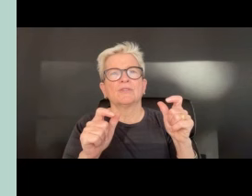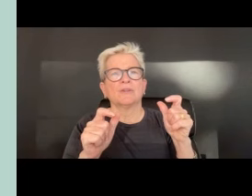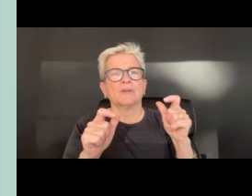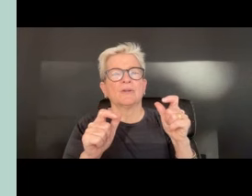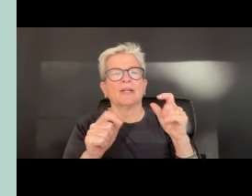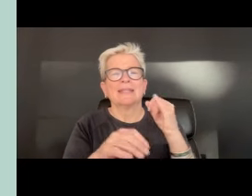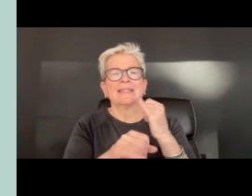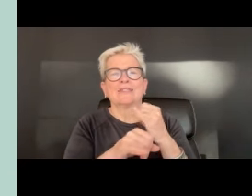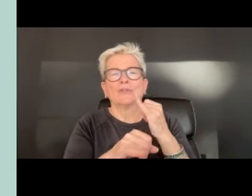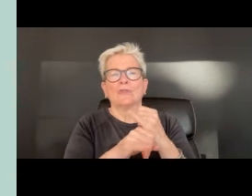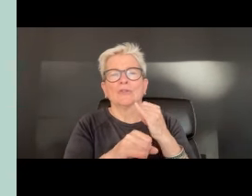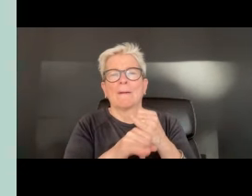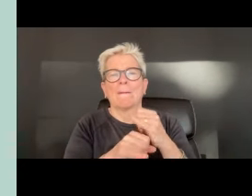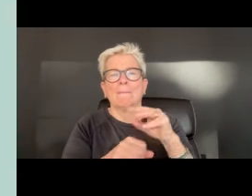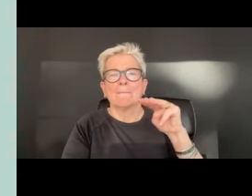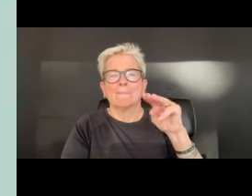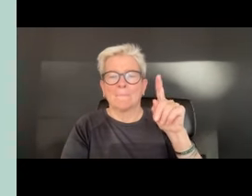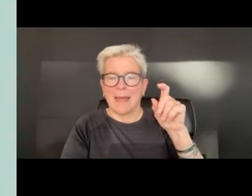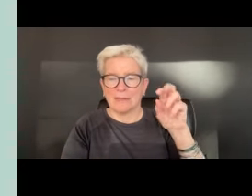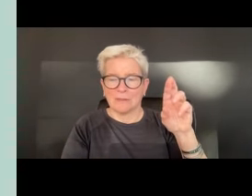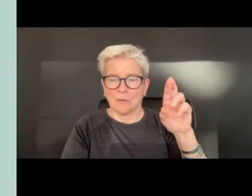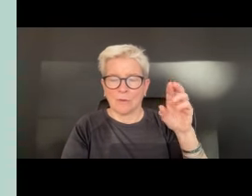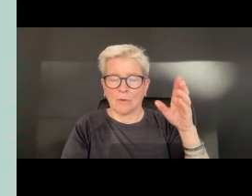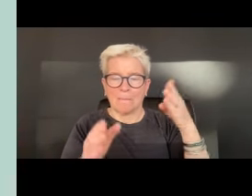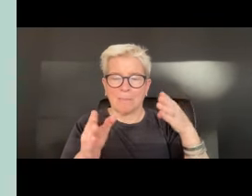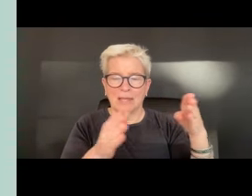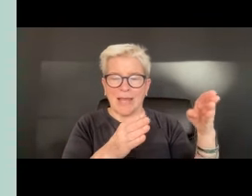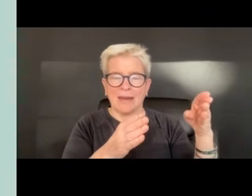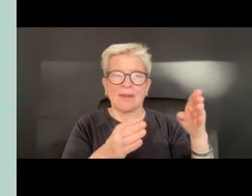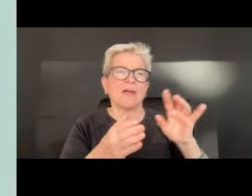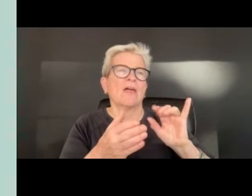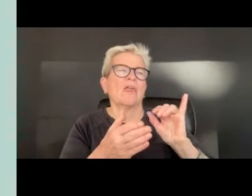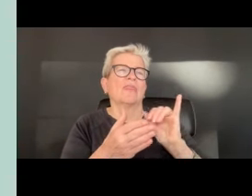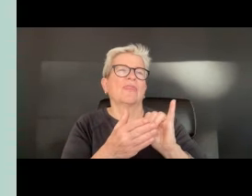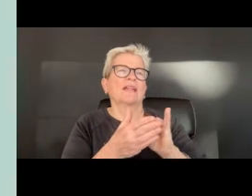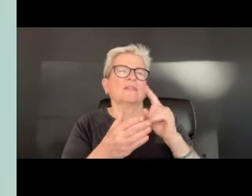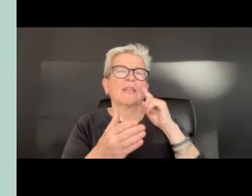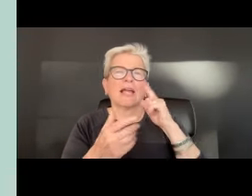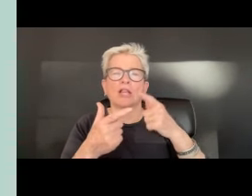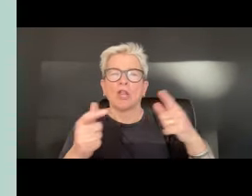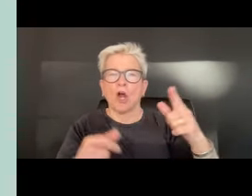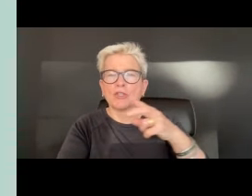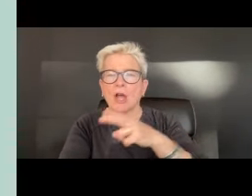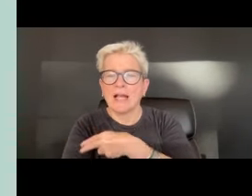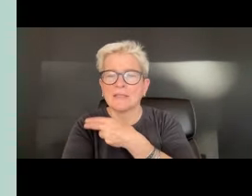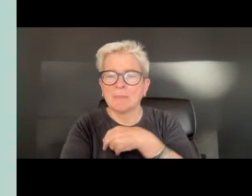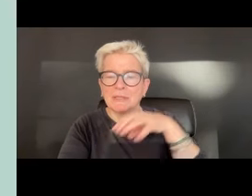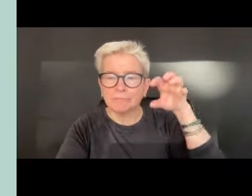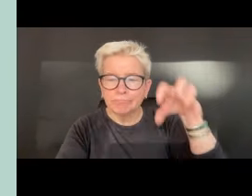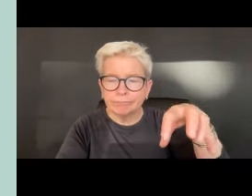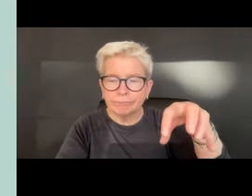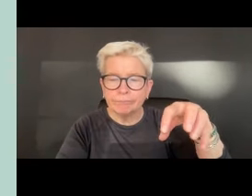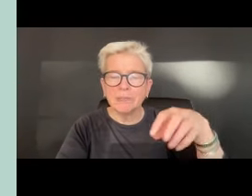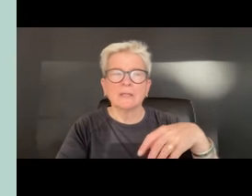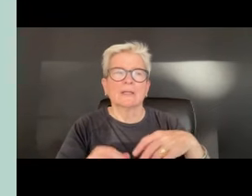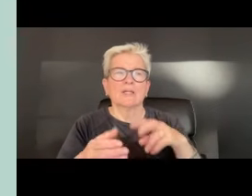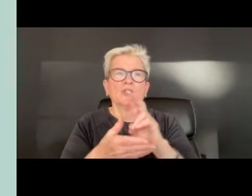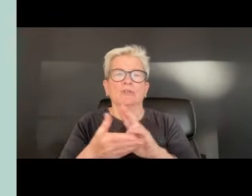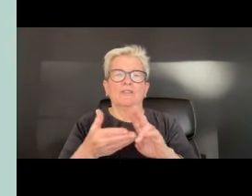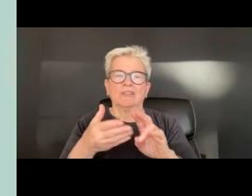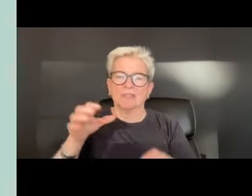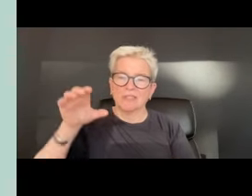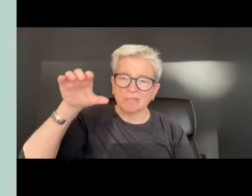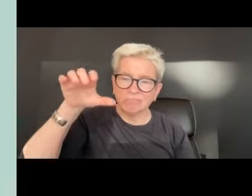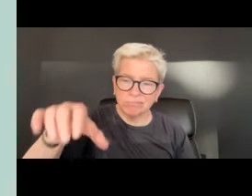So major institution master plans are plans that we do with large hospitals, universities, to deal with the